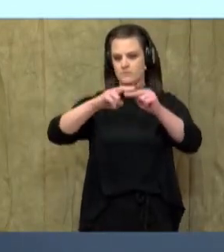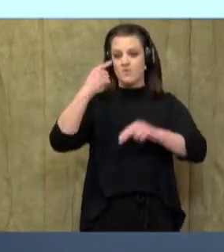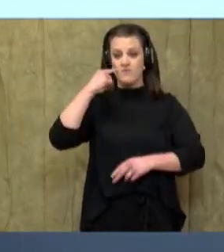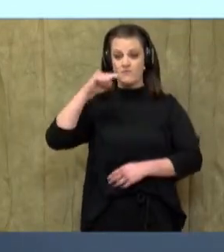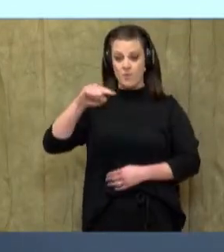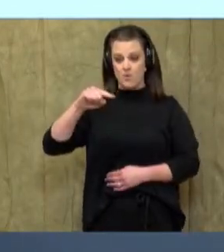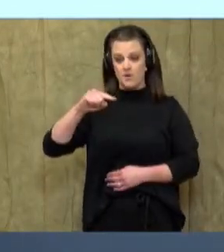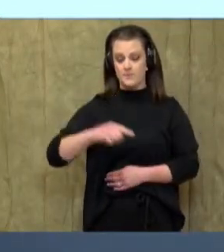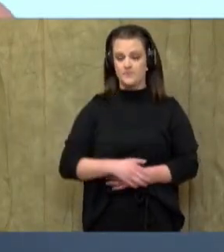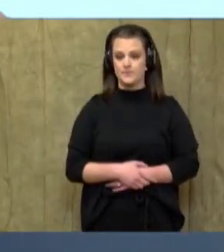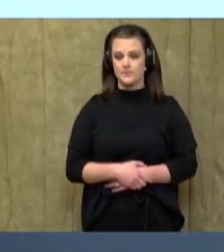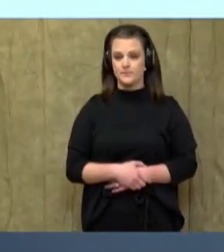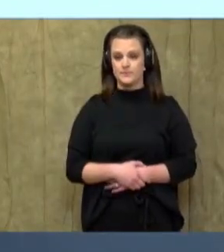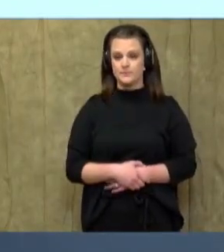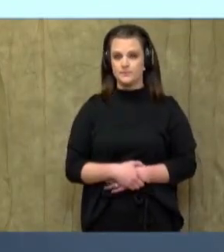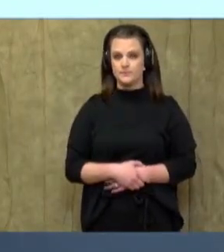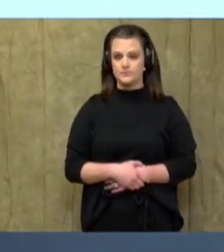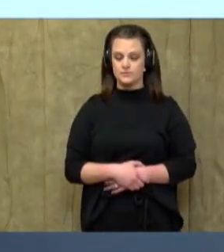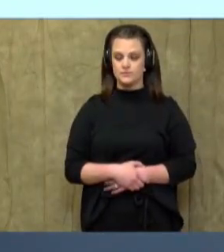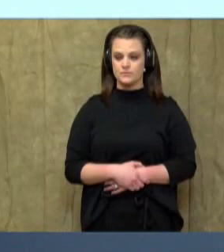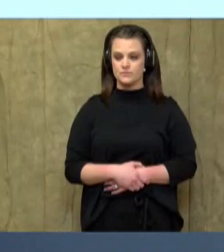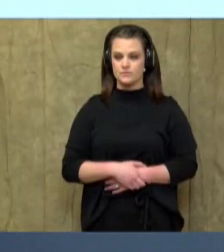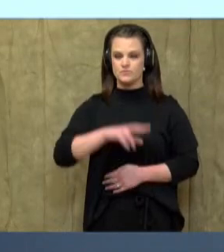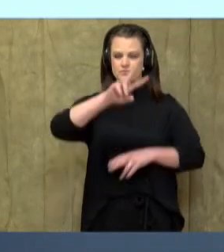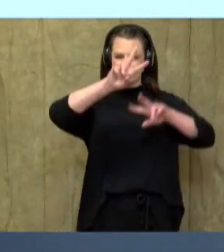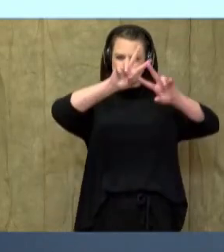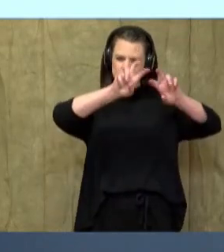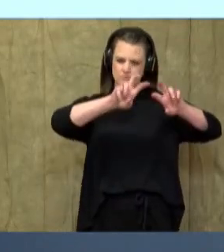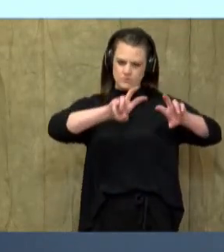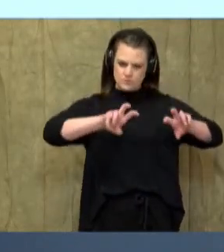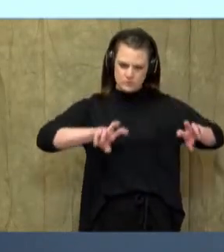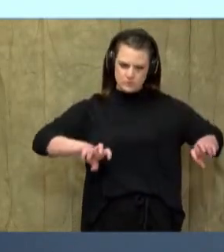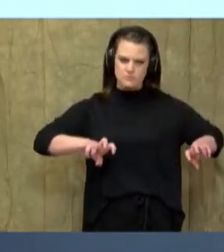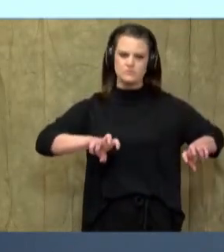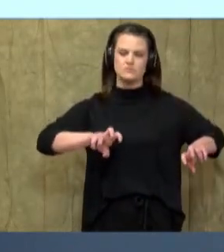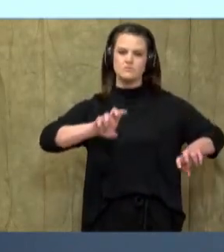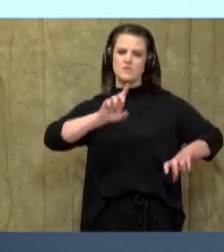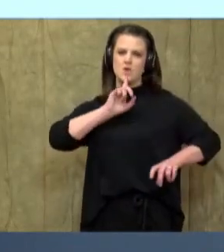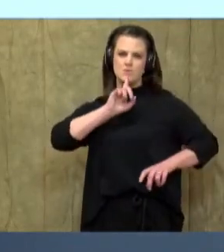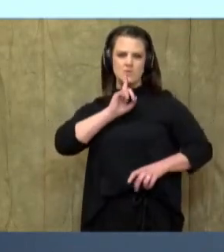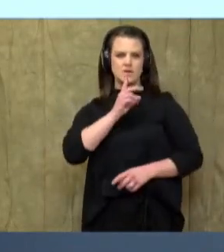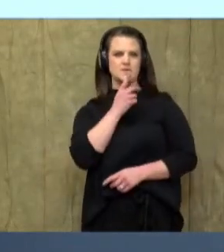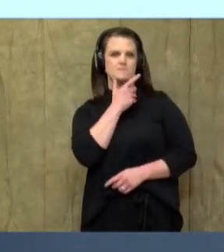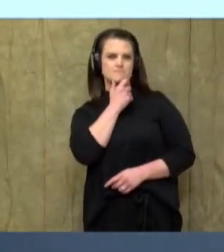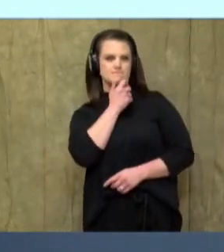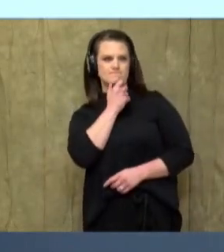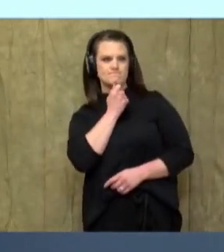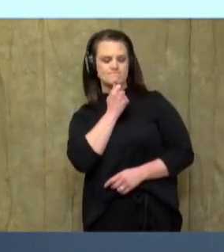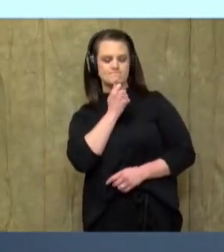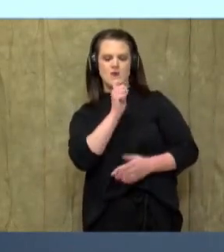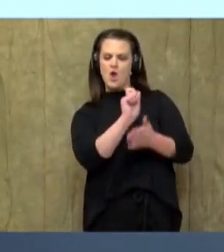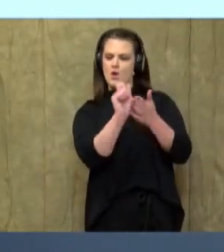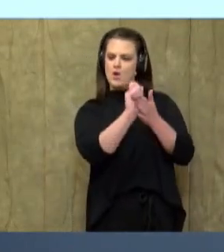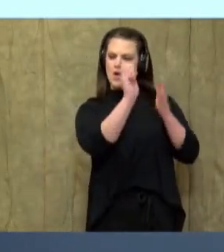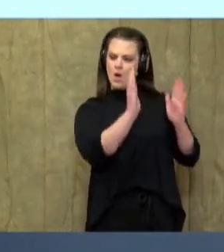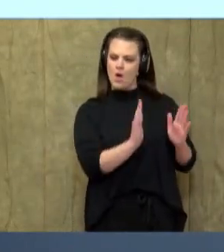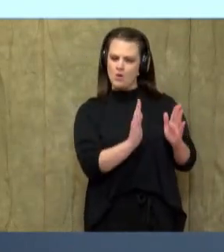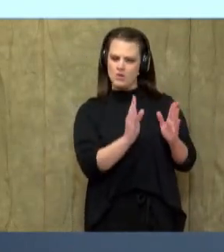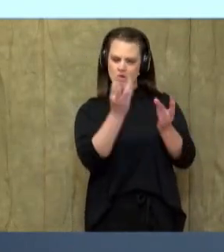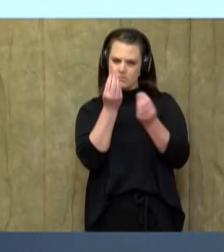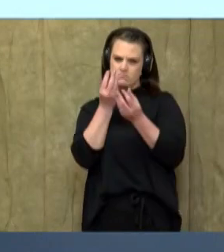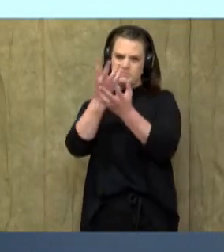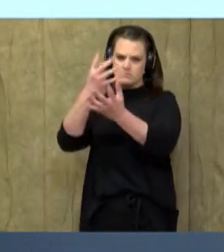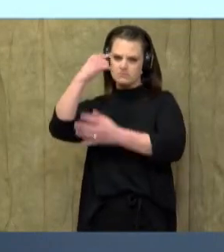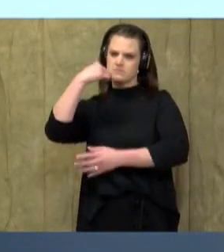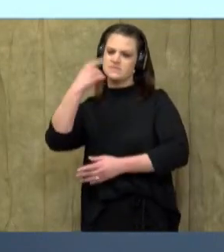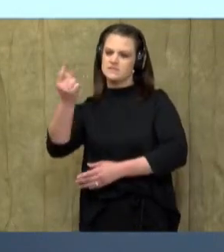for pulling out and really finding, what is the author trying to tell us